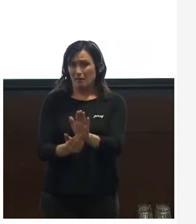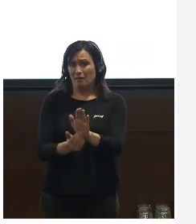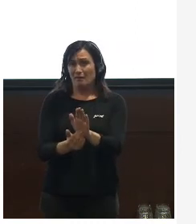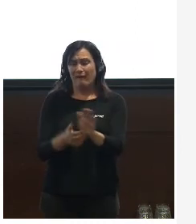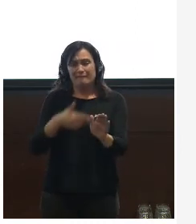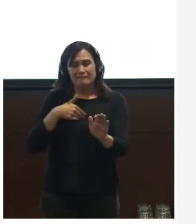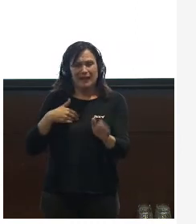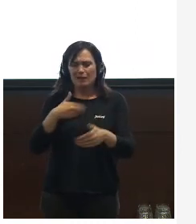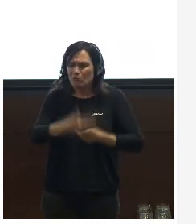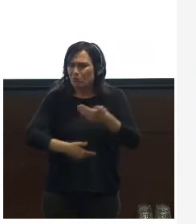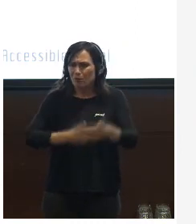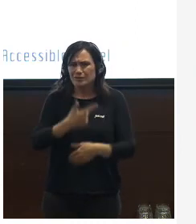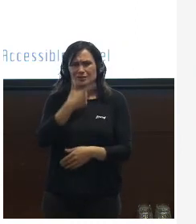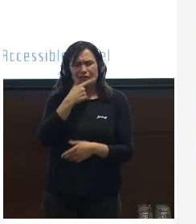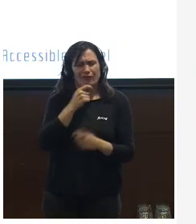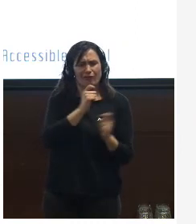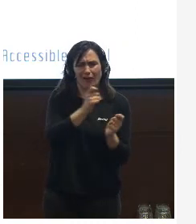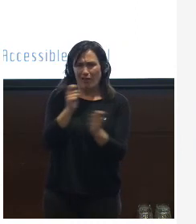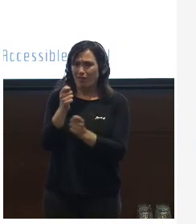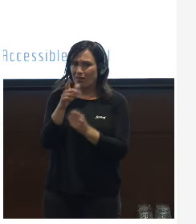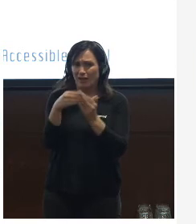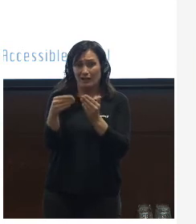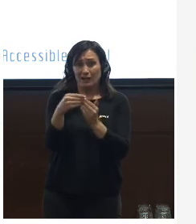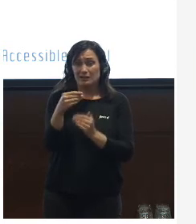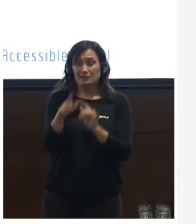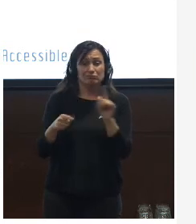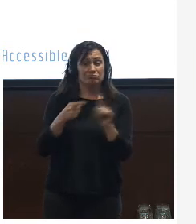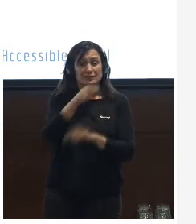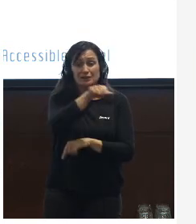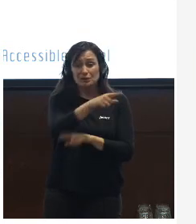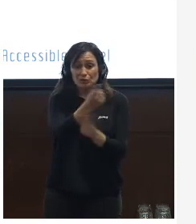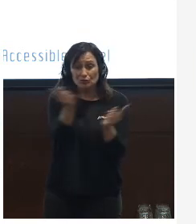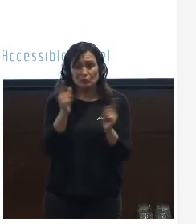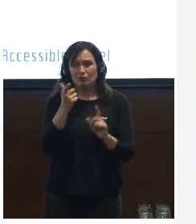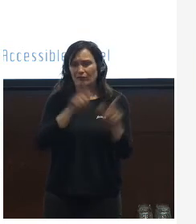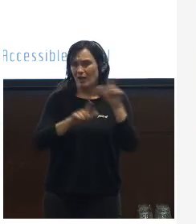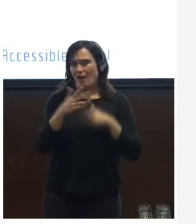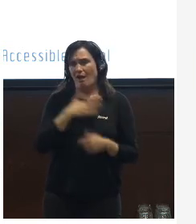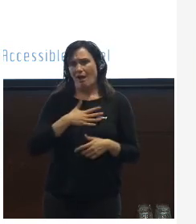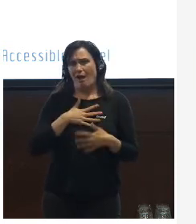customer journey, and happy travelers. And I'm going to give the word back to Gerda.